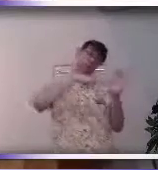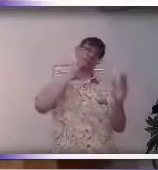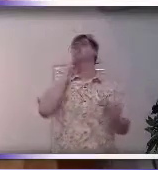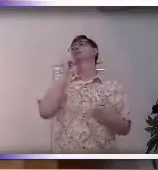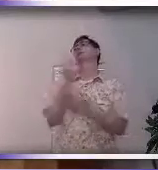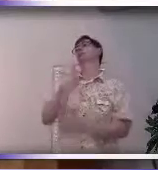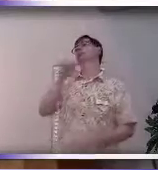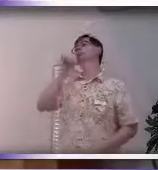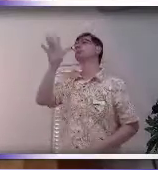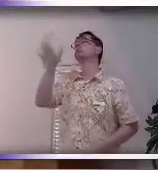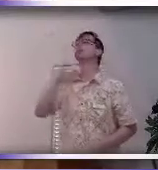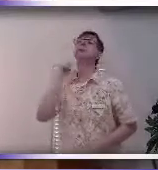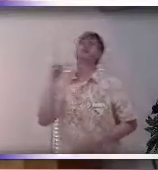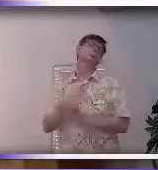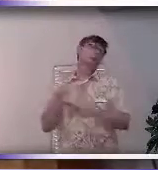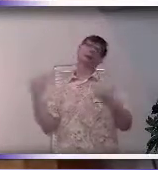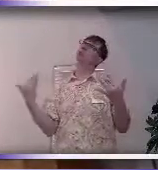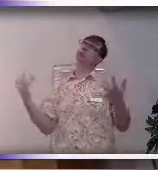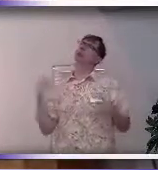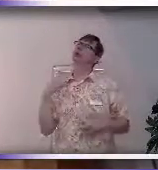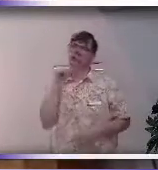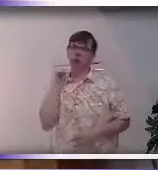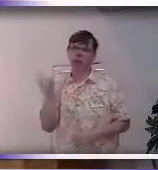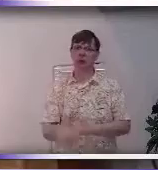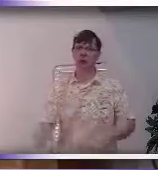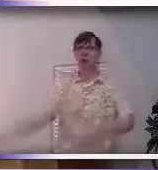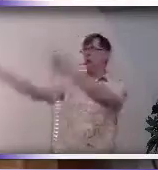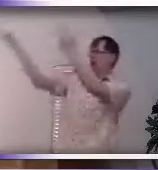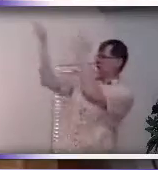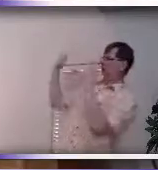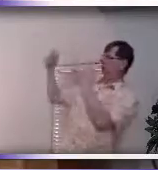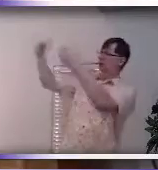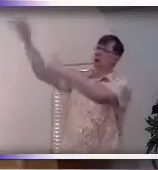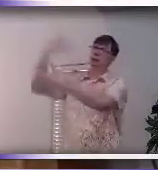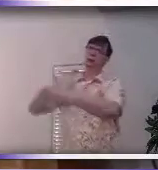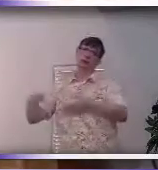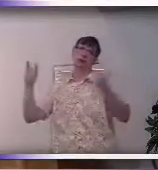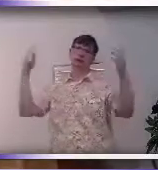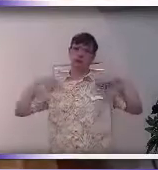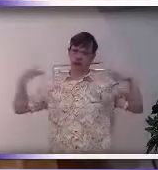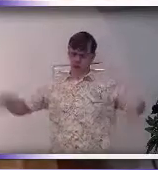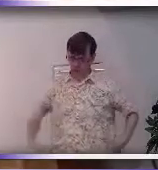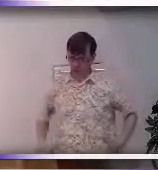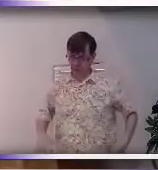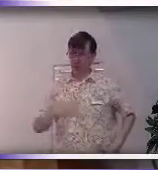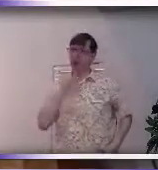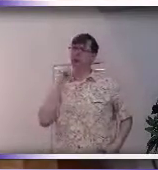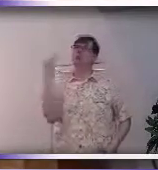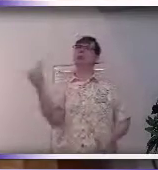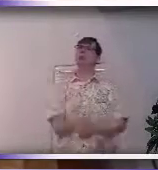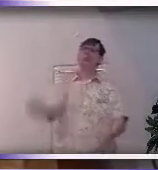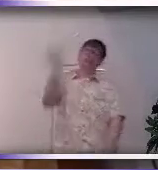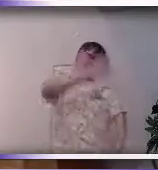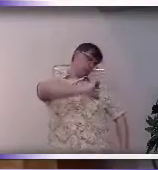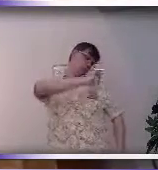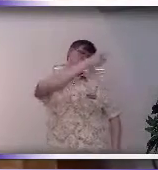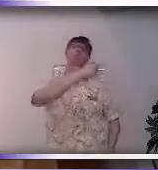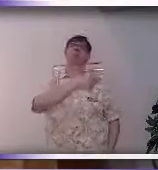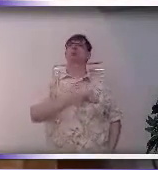I'm going to do whatever, and then we come into this life, we have